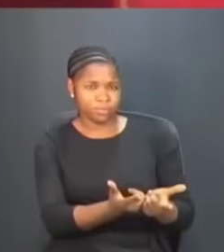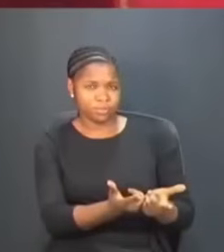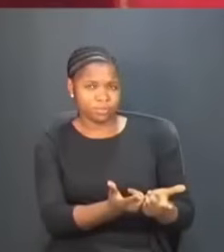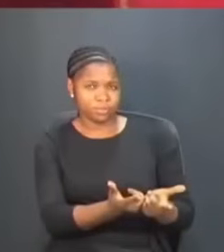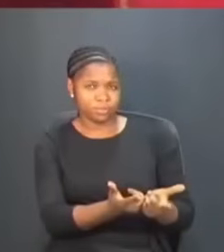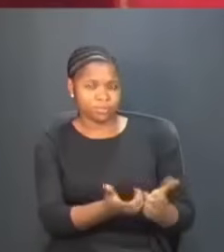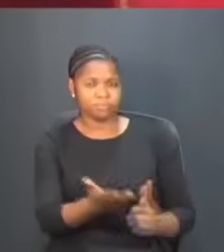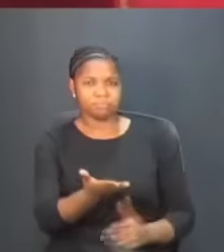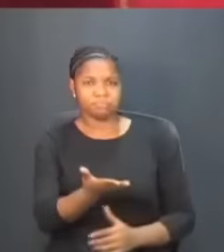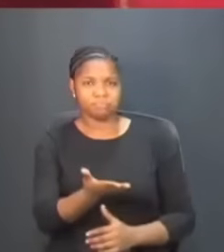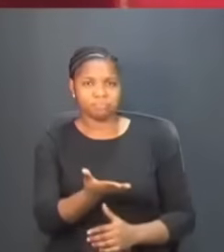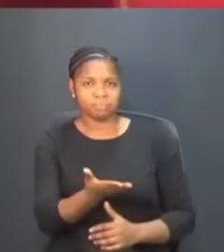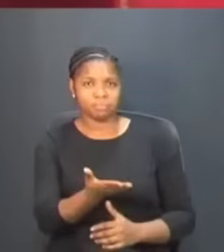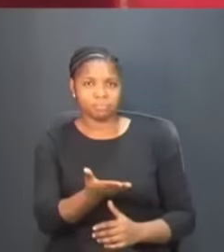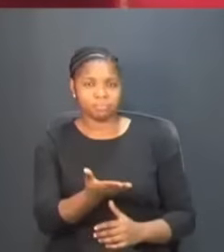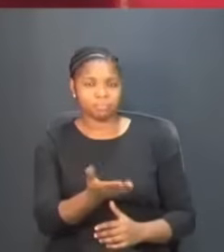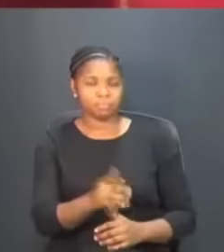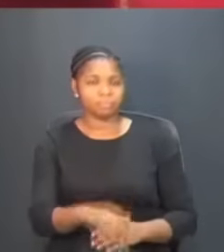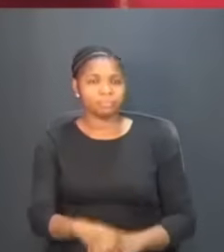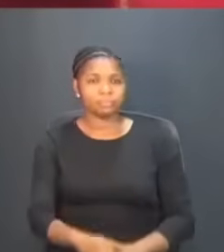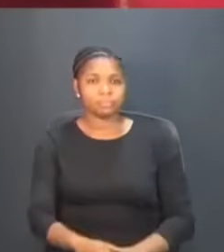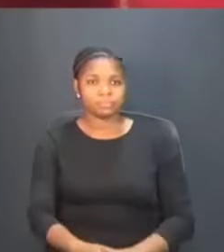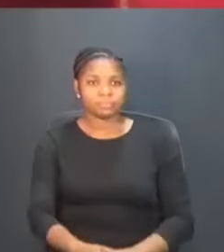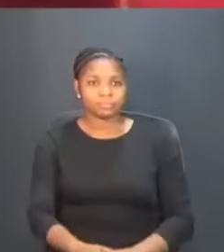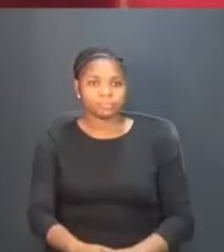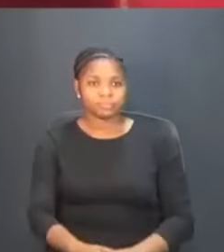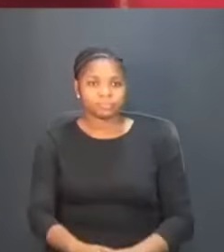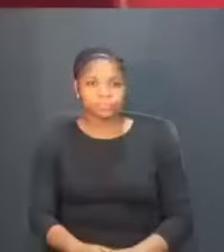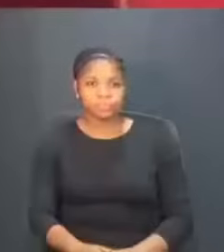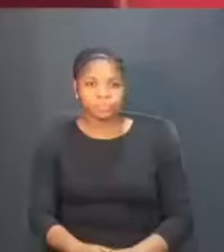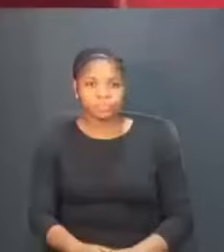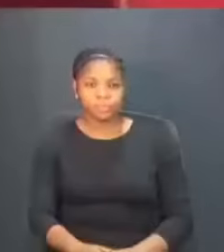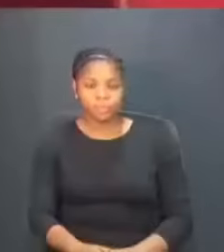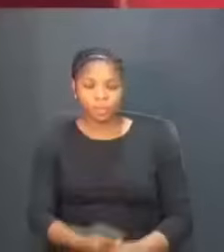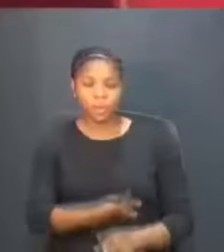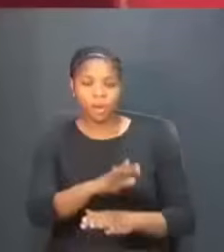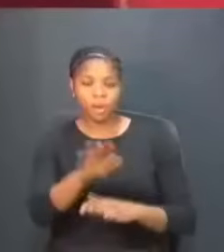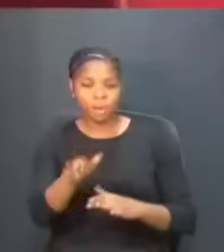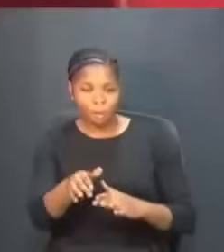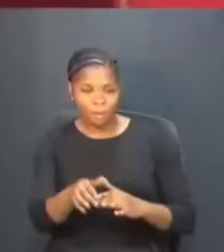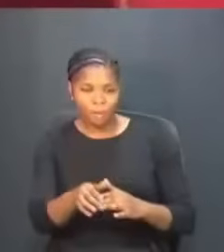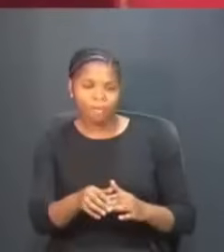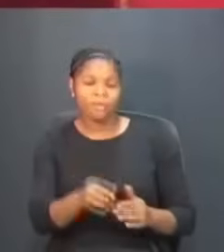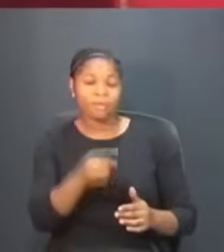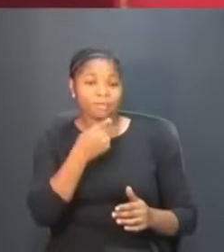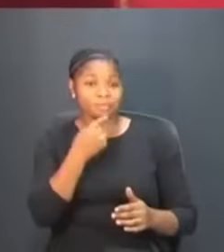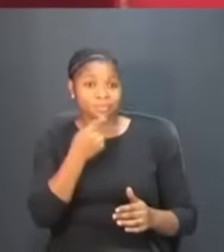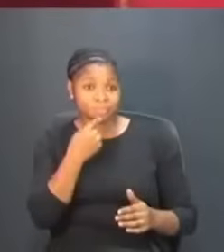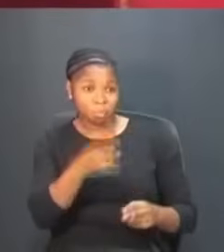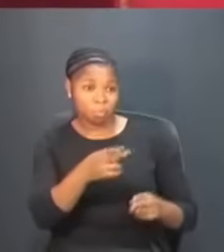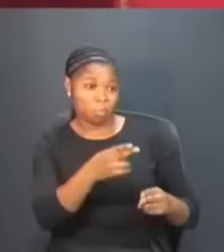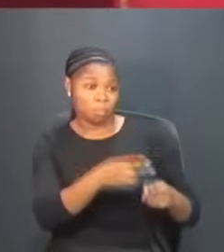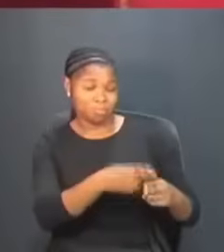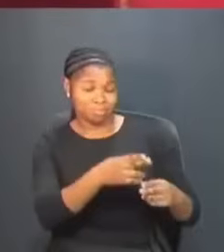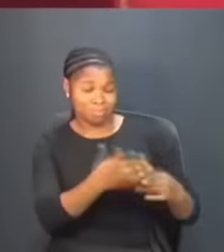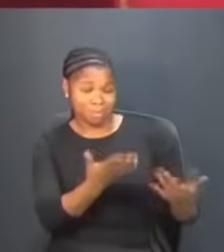And in fact, they describe themselves as the mighty minority.